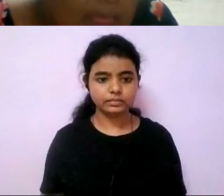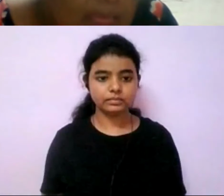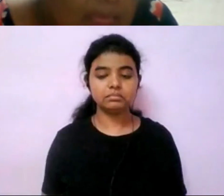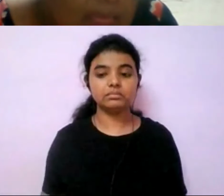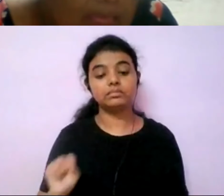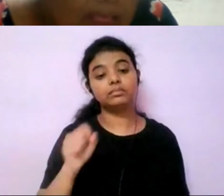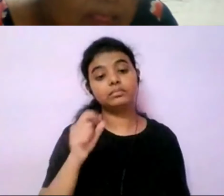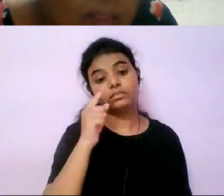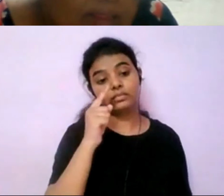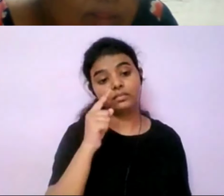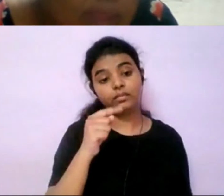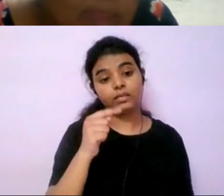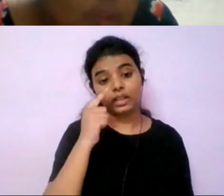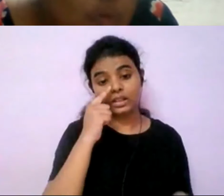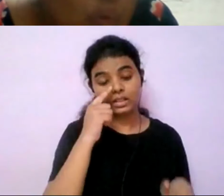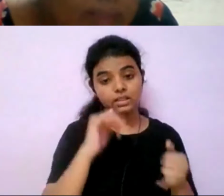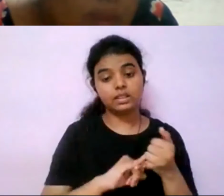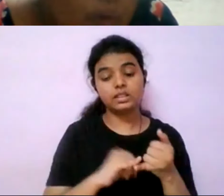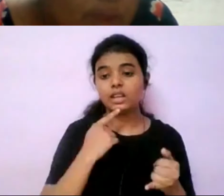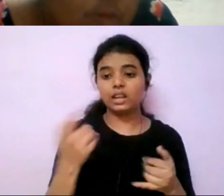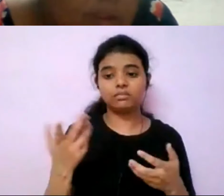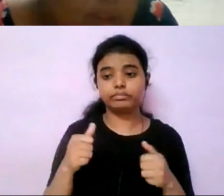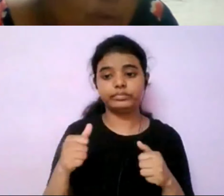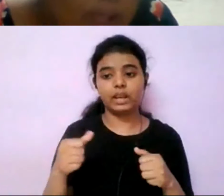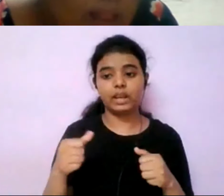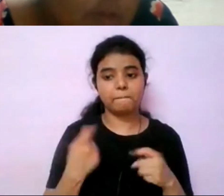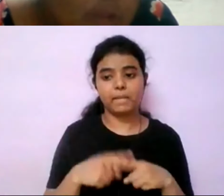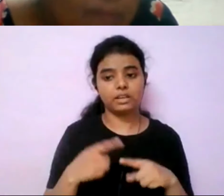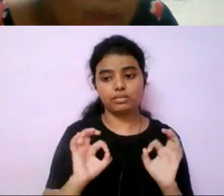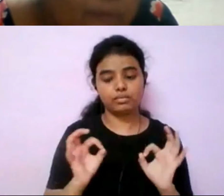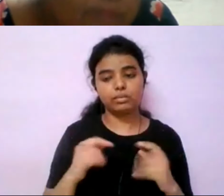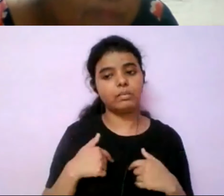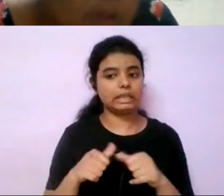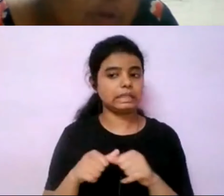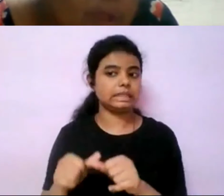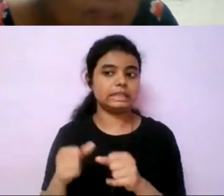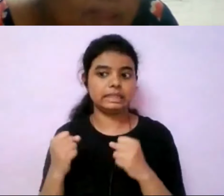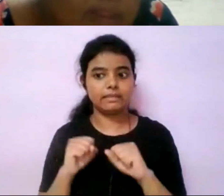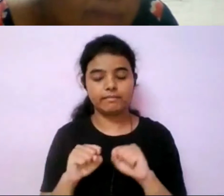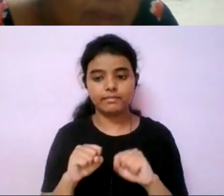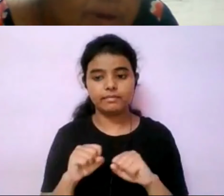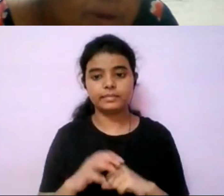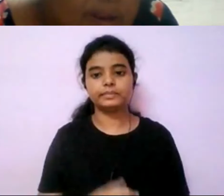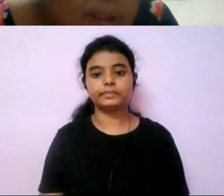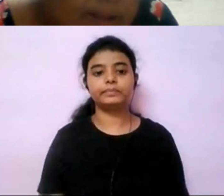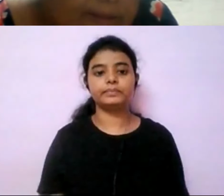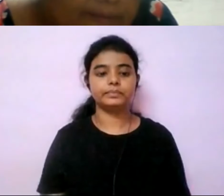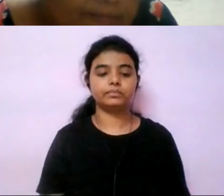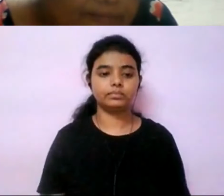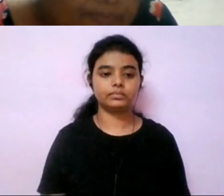am better suited to answer. These two other questions quickly, Shilpa, from Saksham and Sameer.